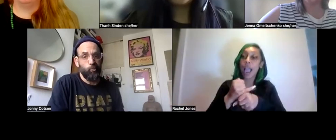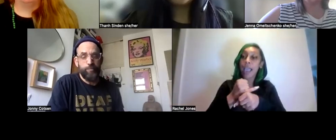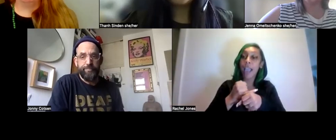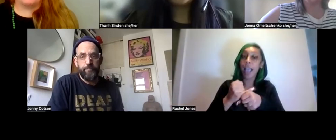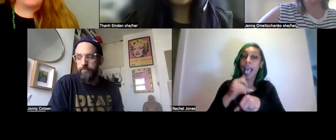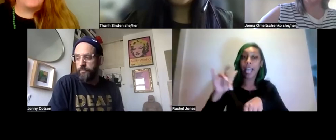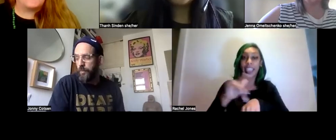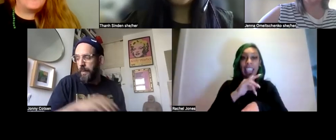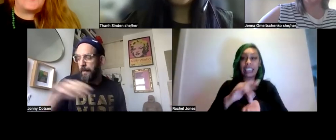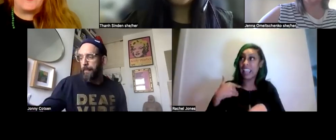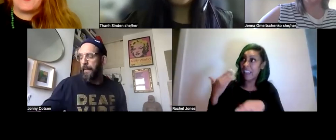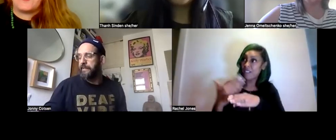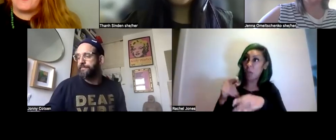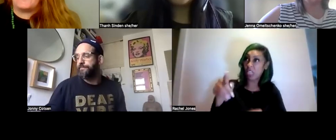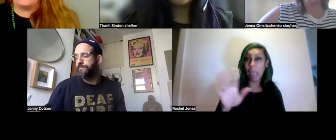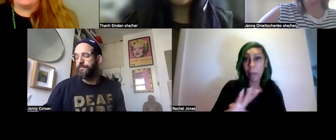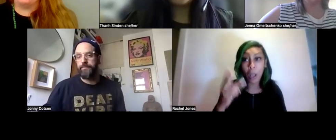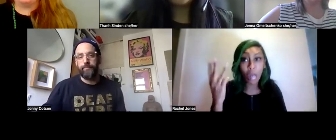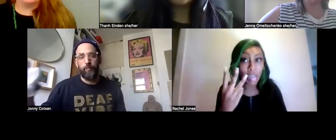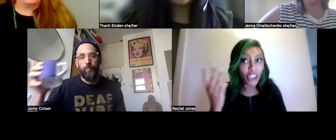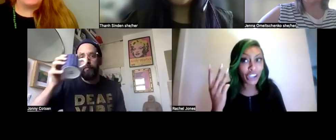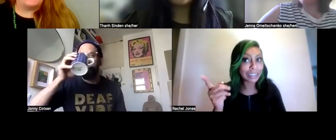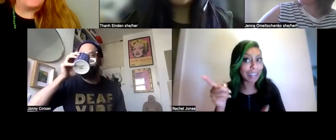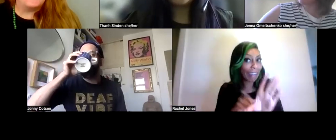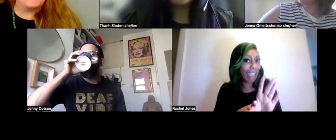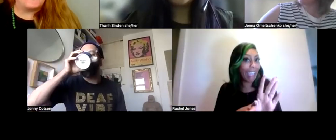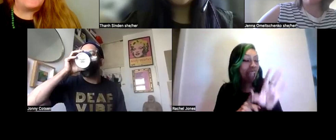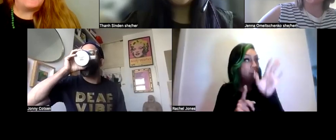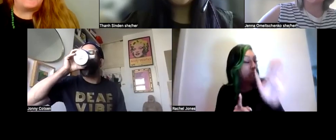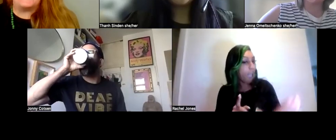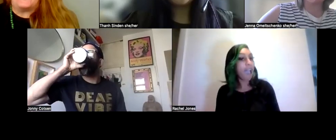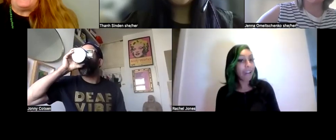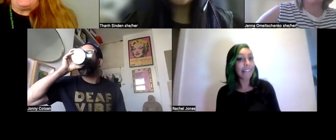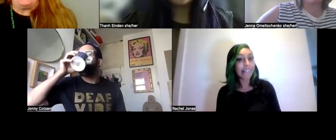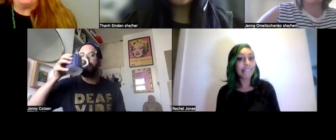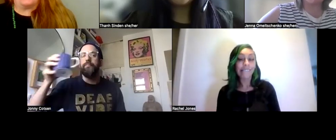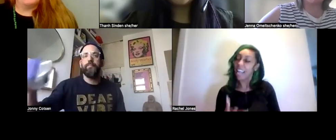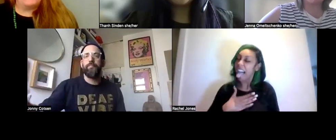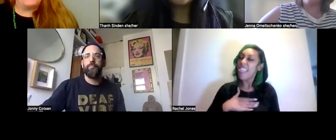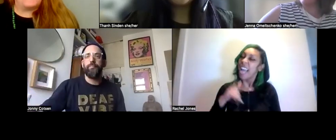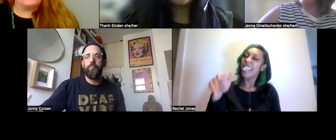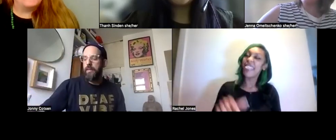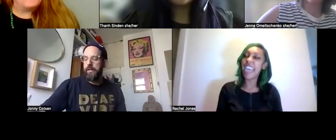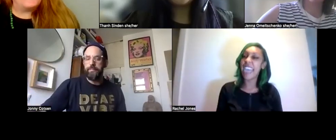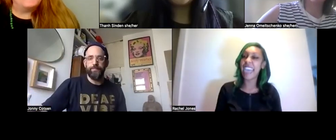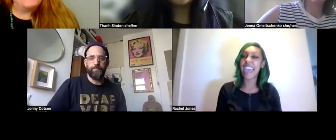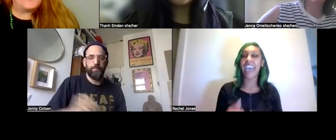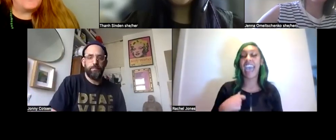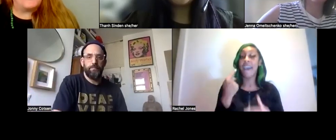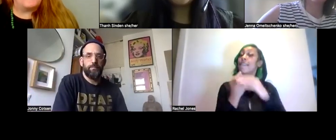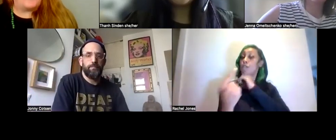for 13 years. When you're on a good wicket, you've got to stick with it. I'm also a